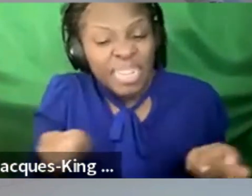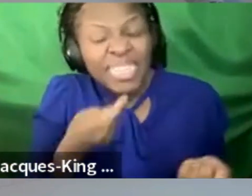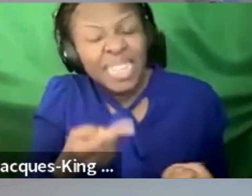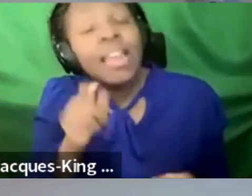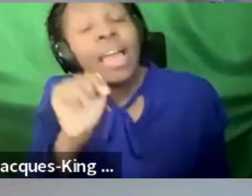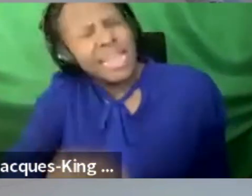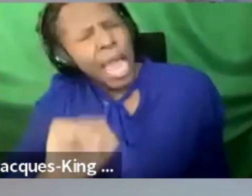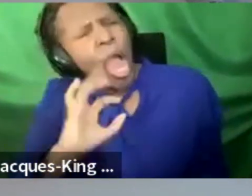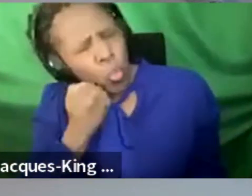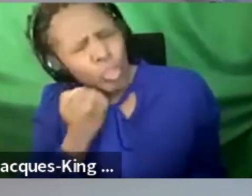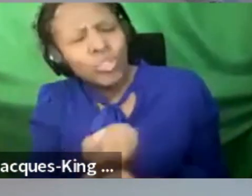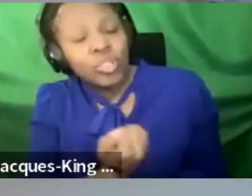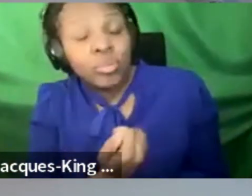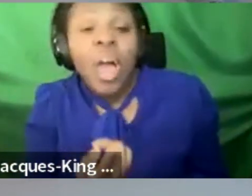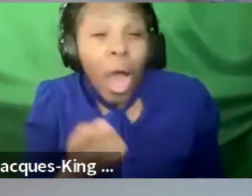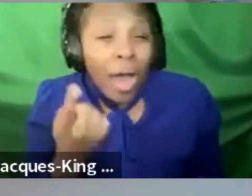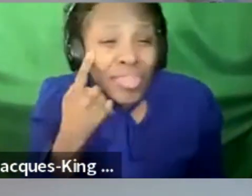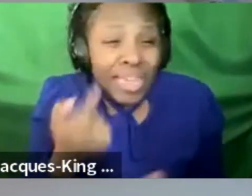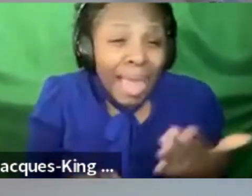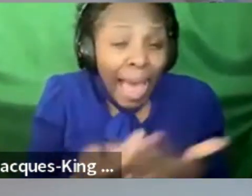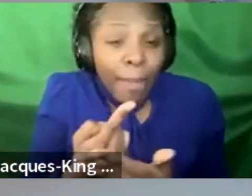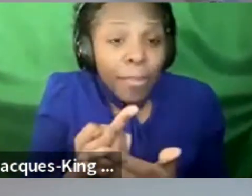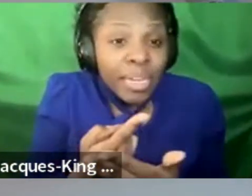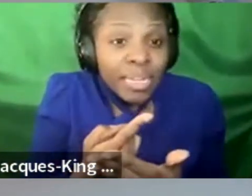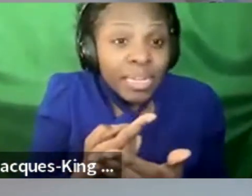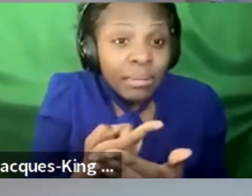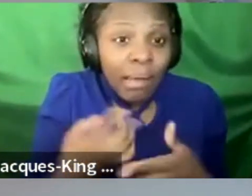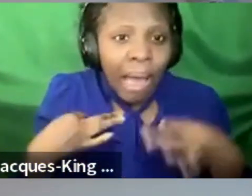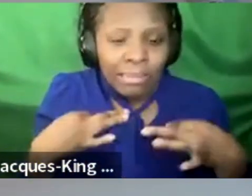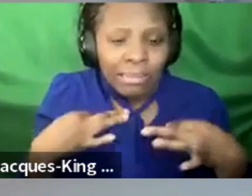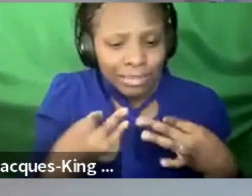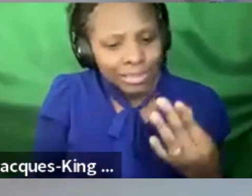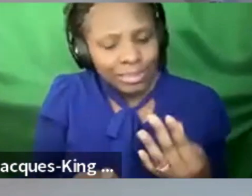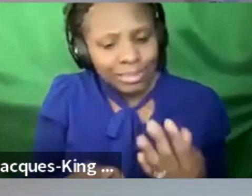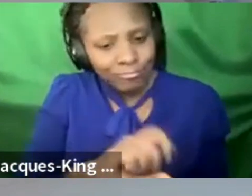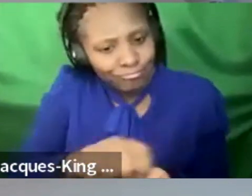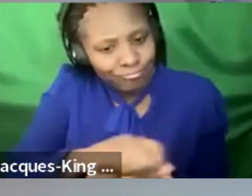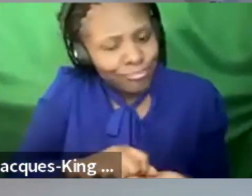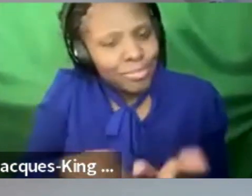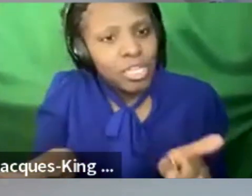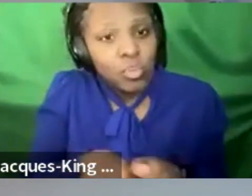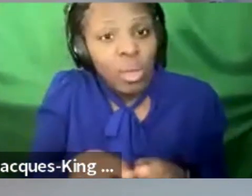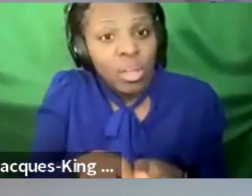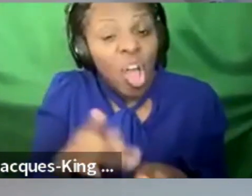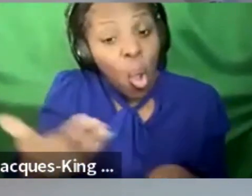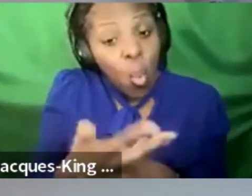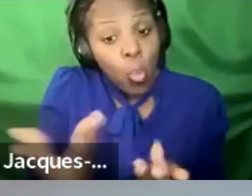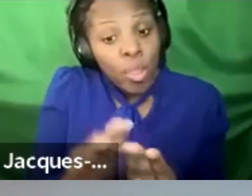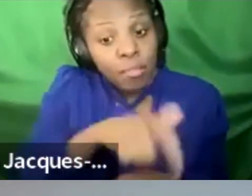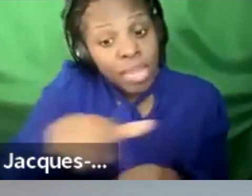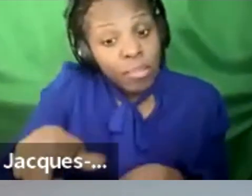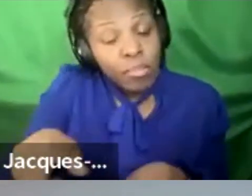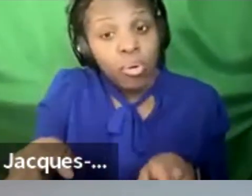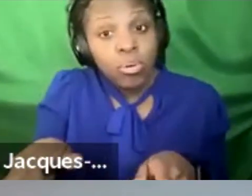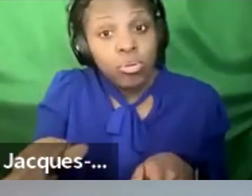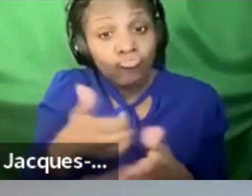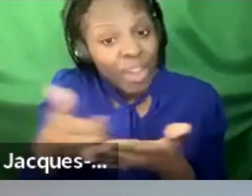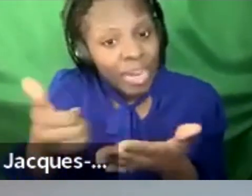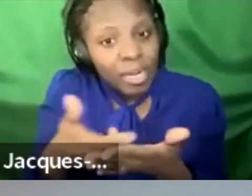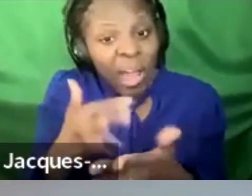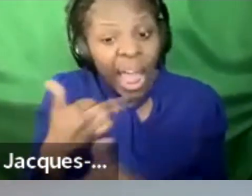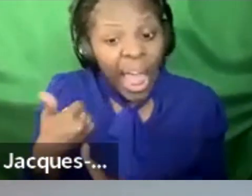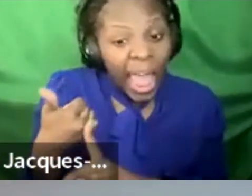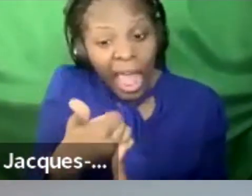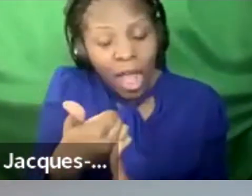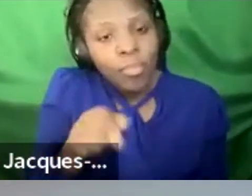I'll do that. I'm sure that happened. I'm sure the actors came up with stuff. That happens. So I work, collaborate with people all the time, and I help with their